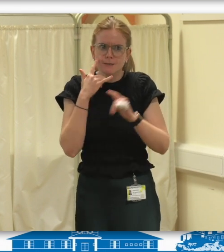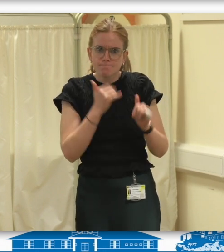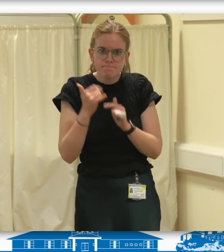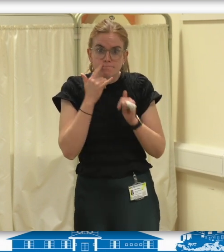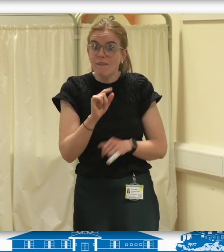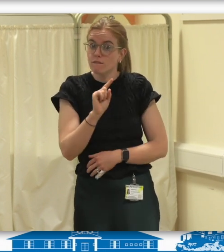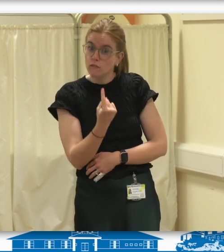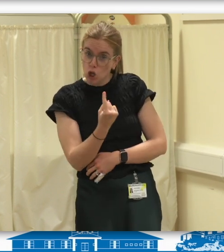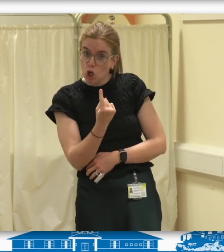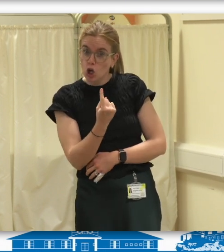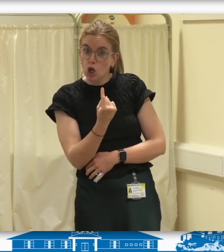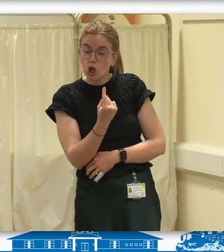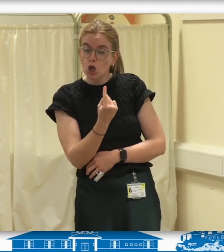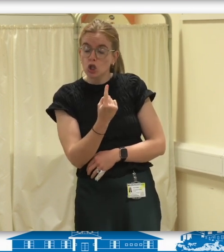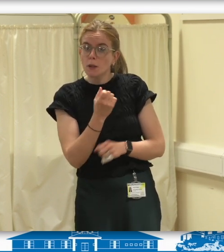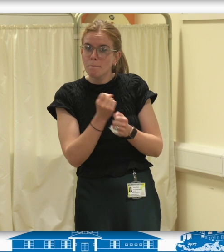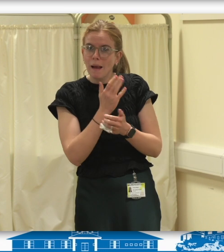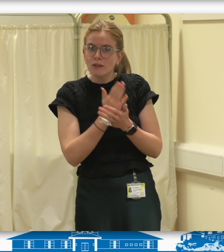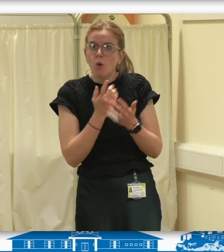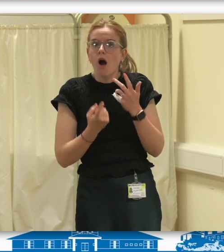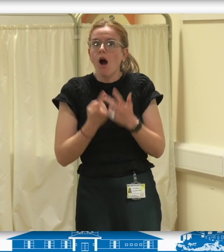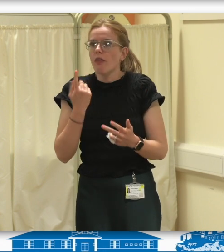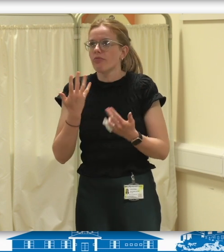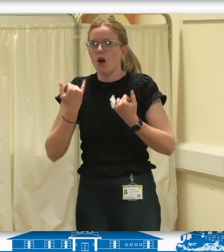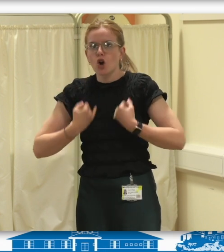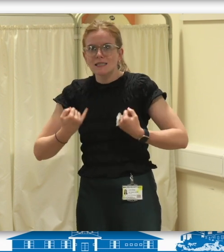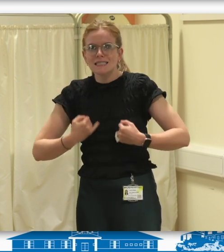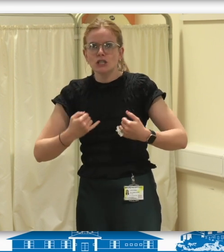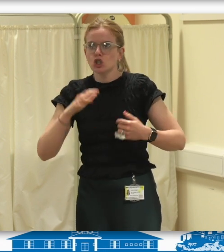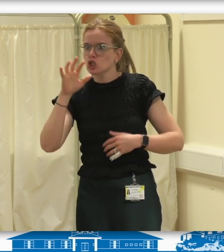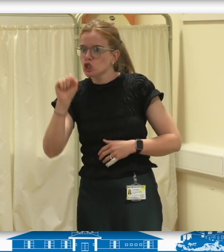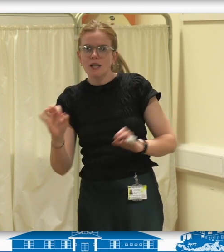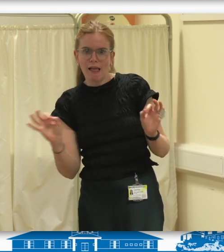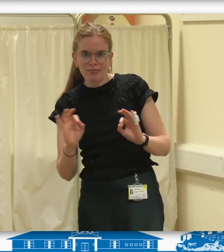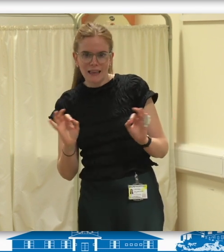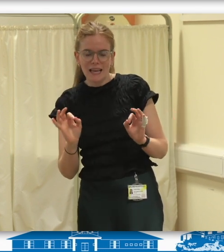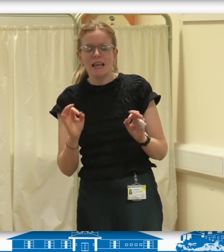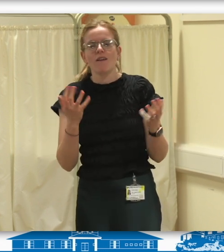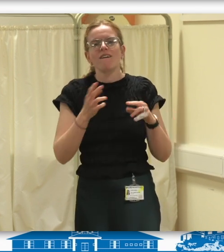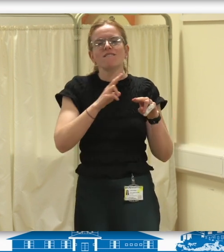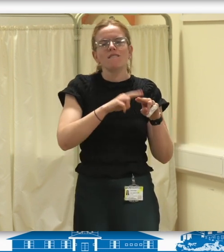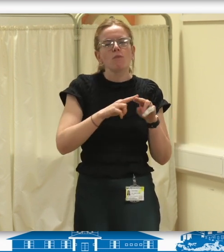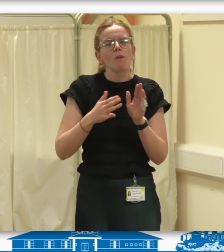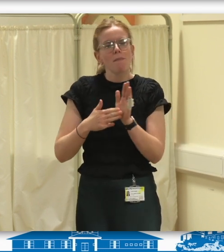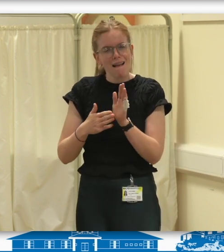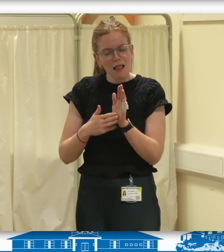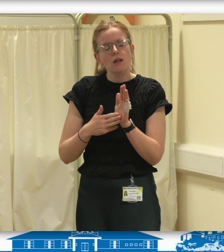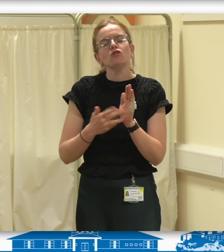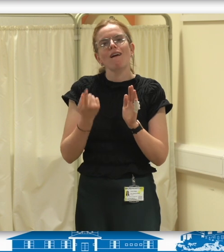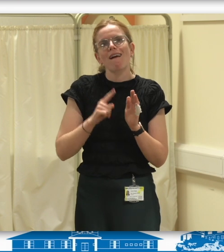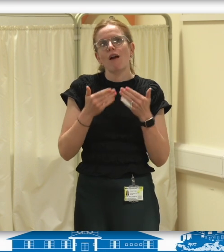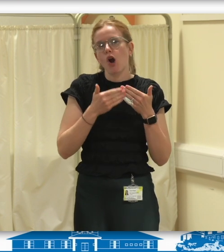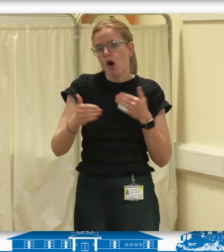that there are no other contributing conditions, although obviously fibromyalgia and